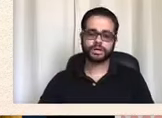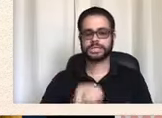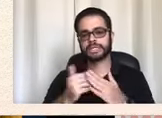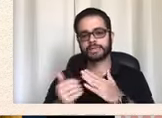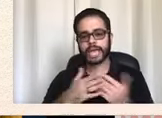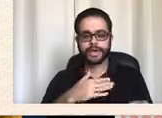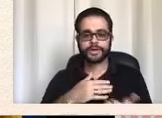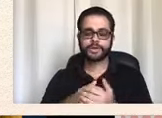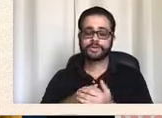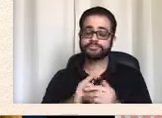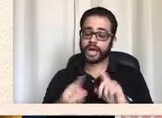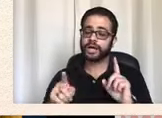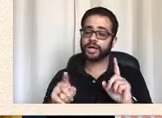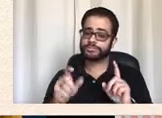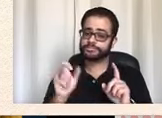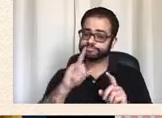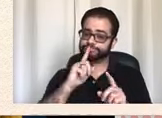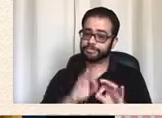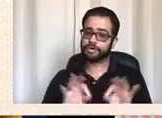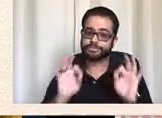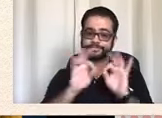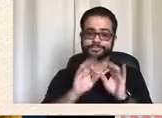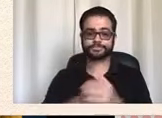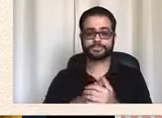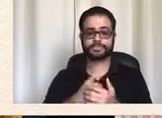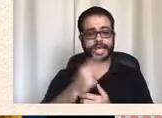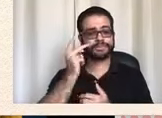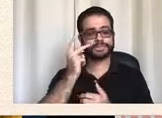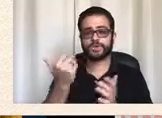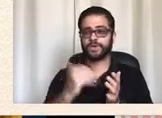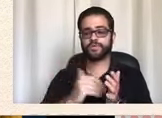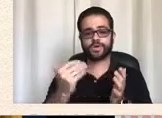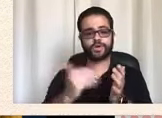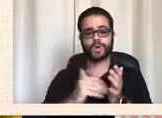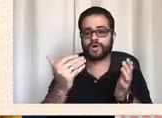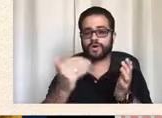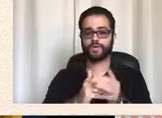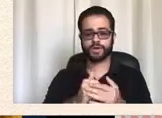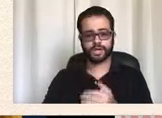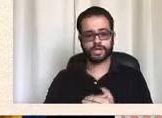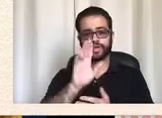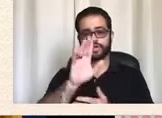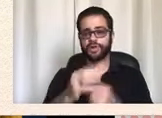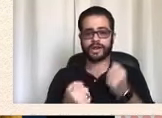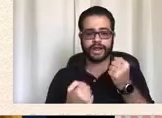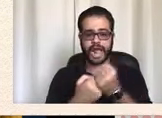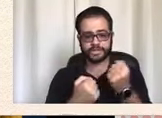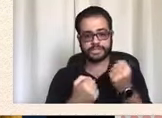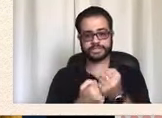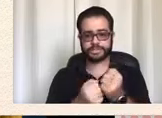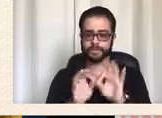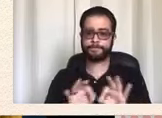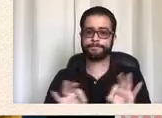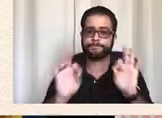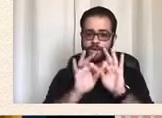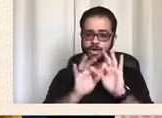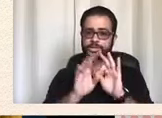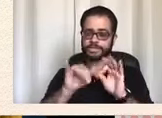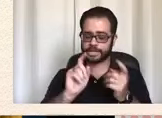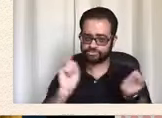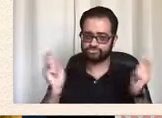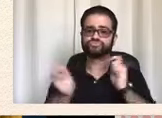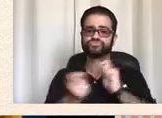does. I've seen it time and time and time again. Your advocacy does matter. It does make change. But